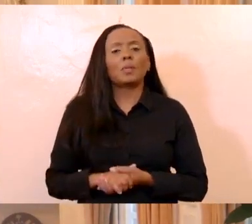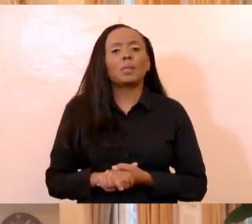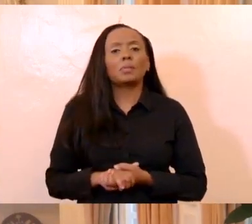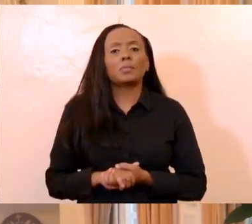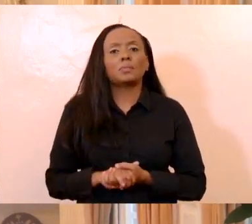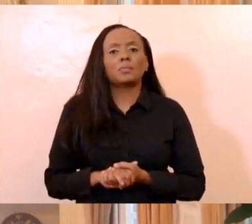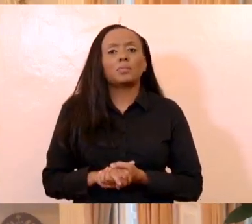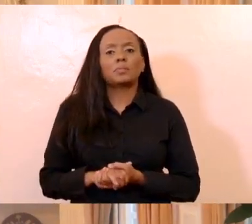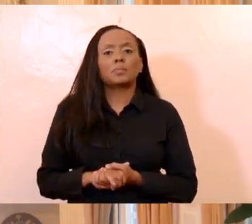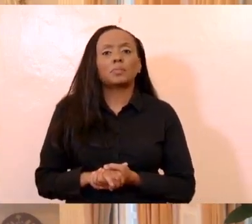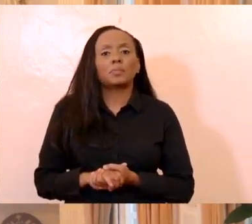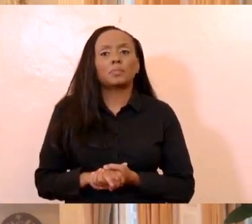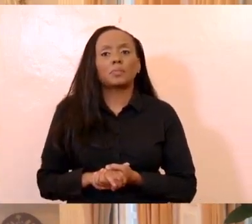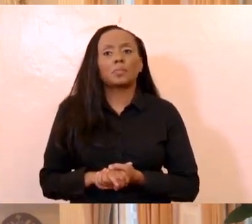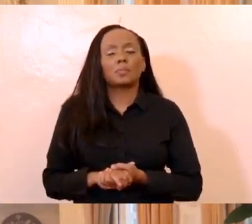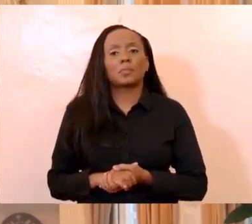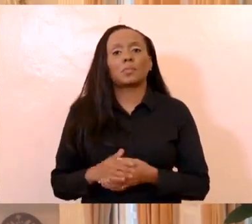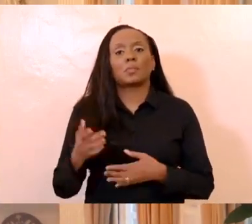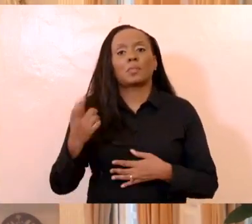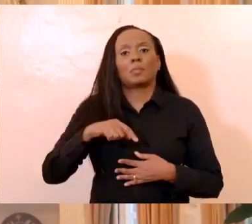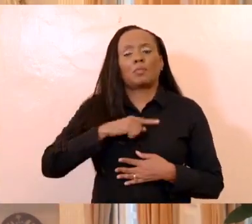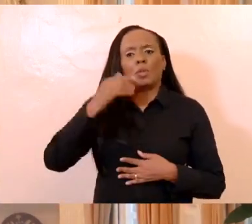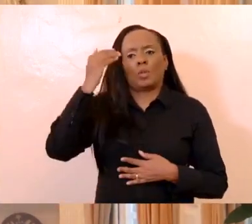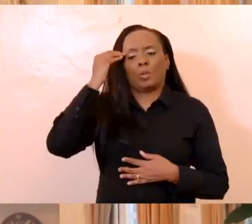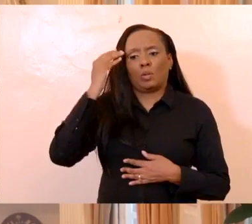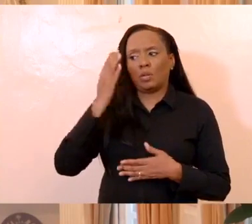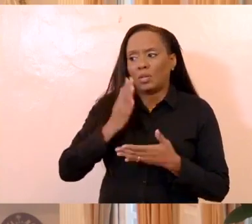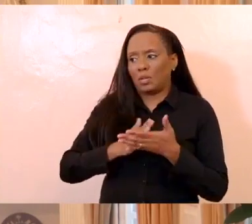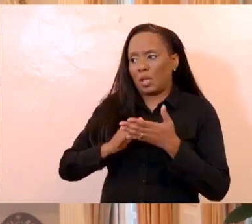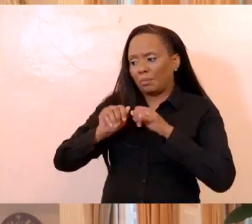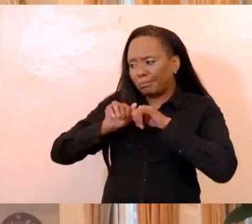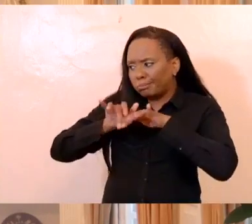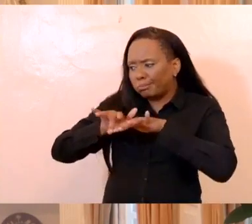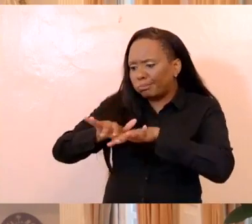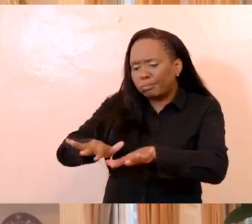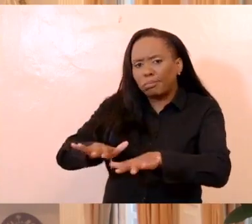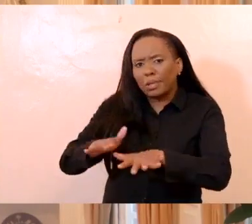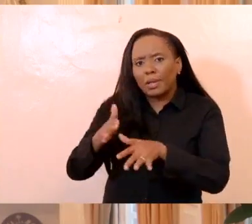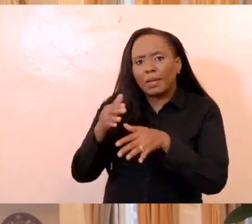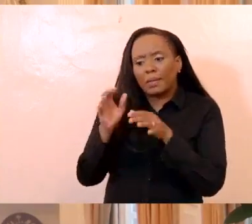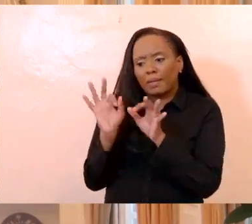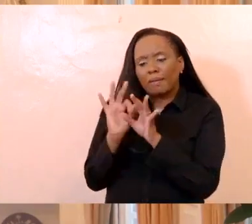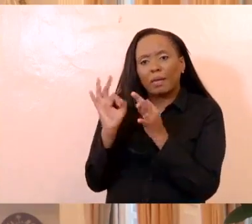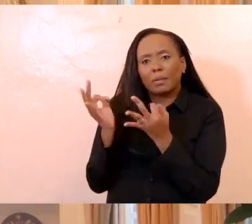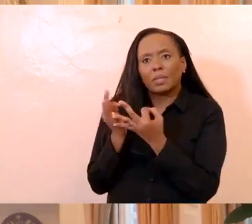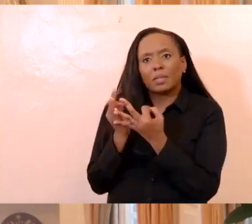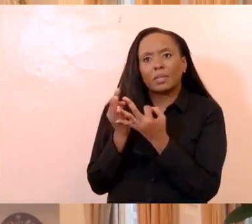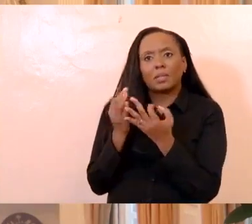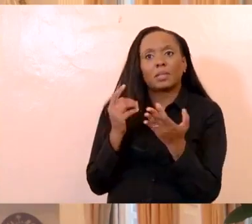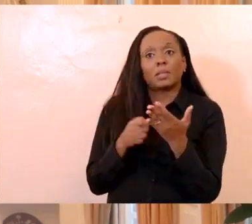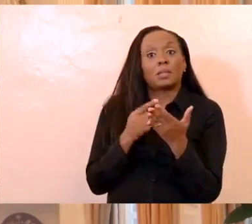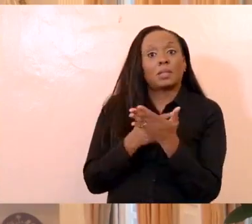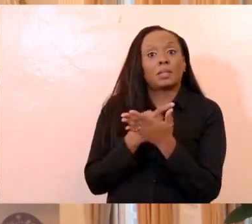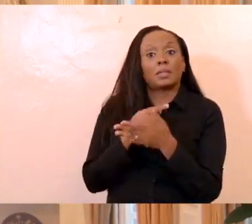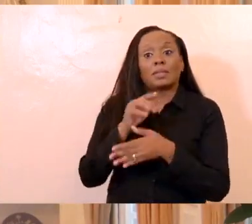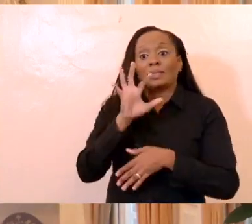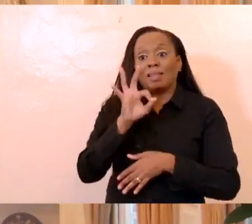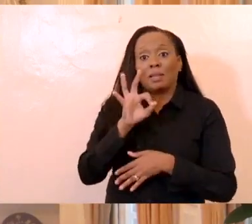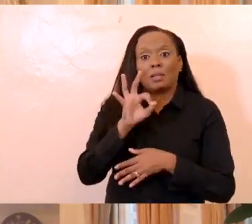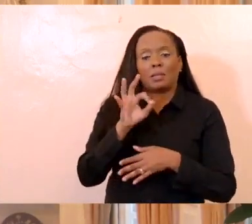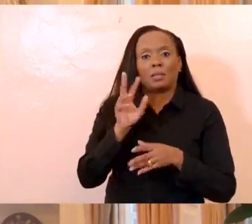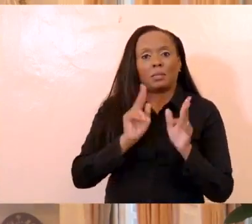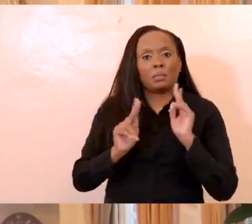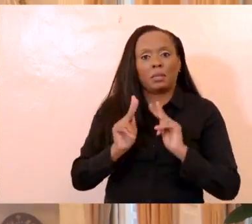we are getting some spreads in some families. In some cases, we've seen as many as 9 persons, 12